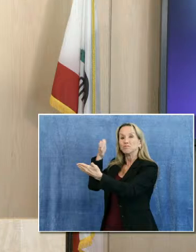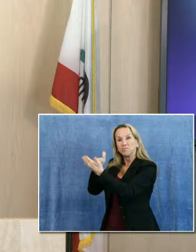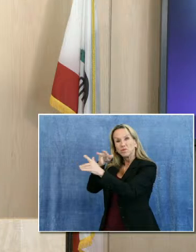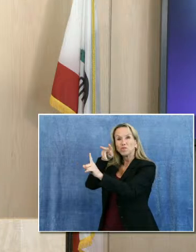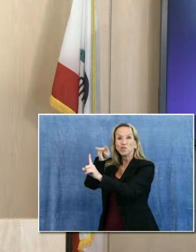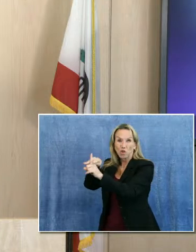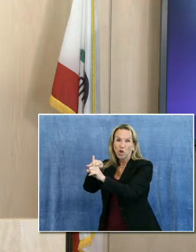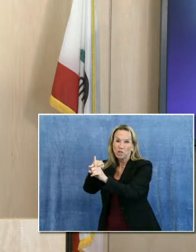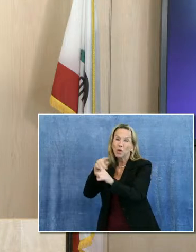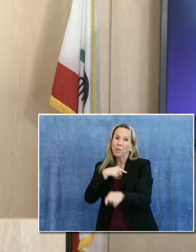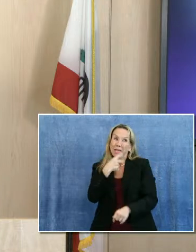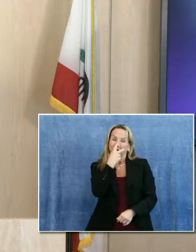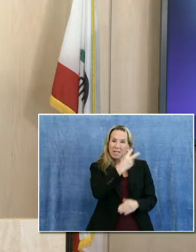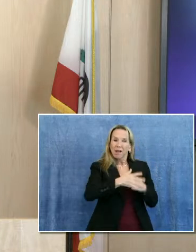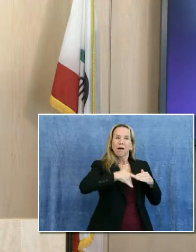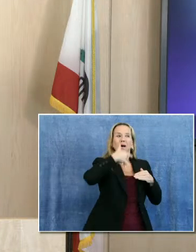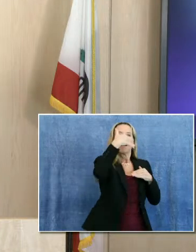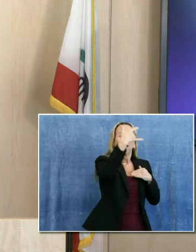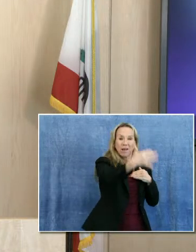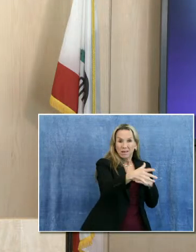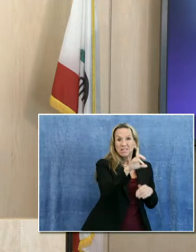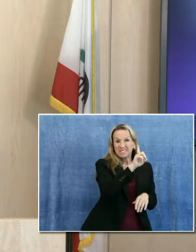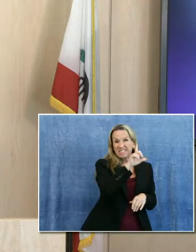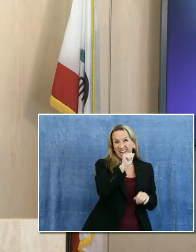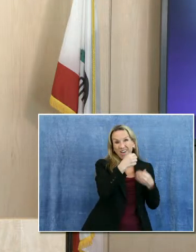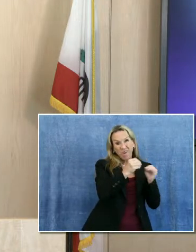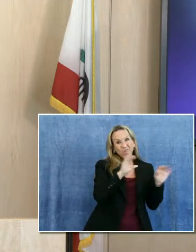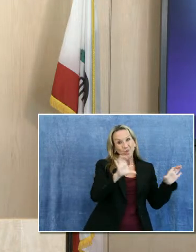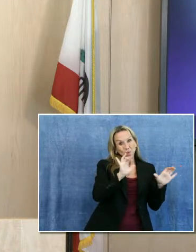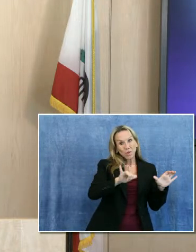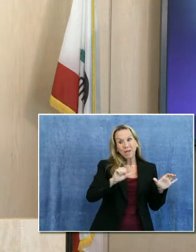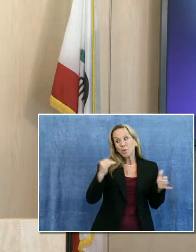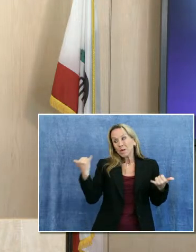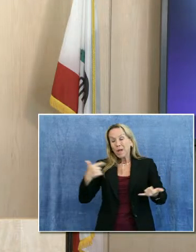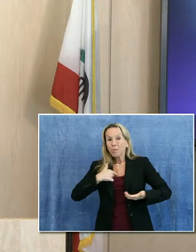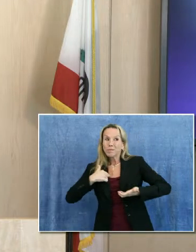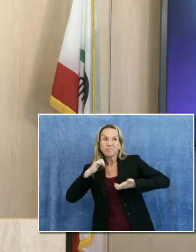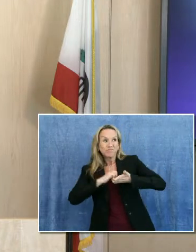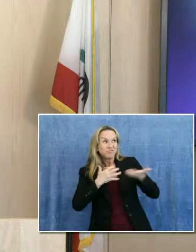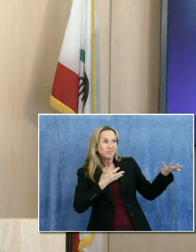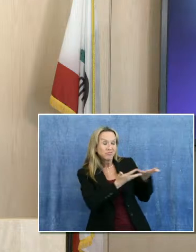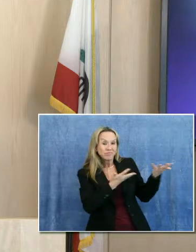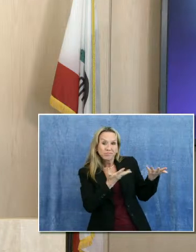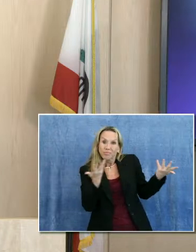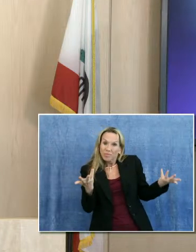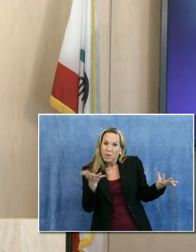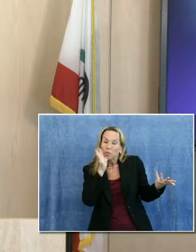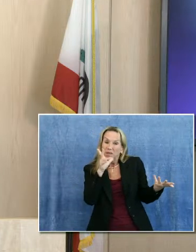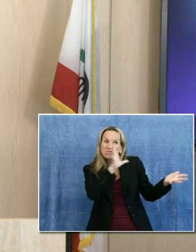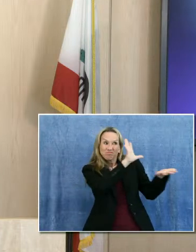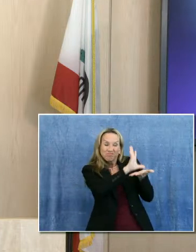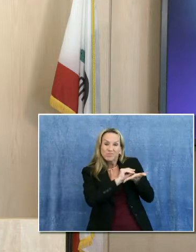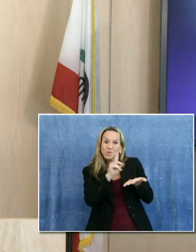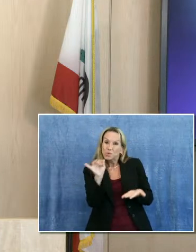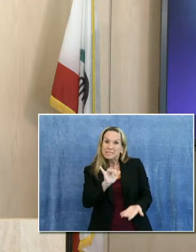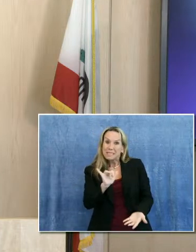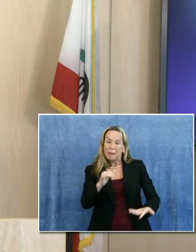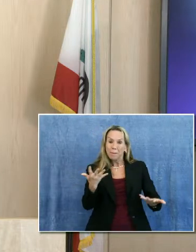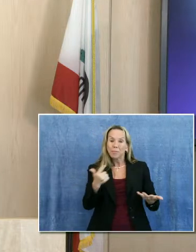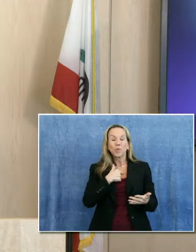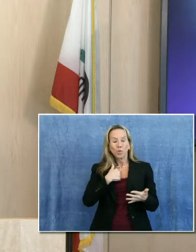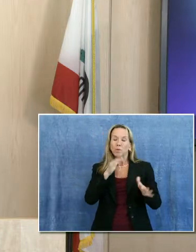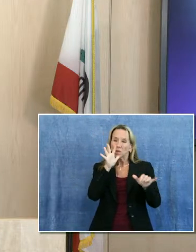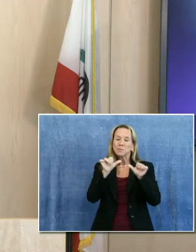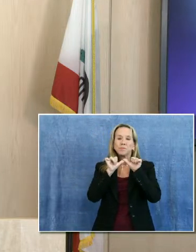this on occasion, and we've been in communication and coordination with the city attorney's office about doing the same. And so we will continue to work to use